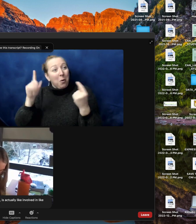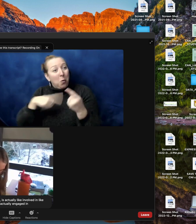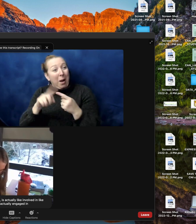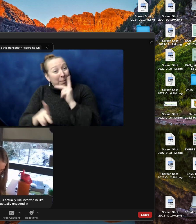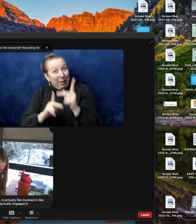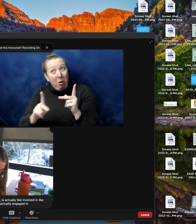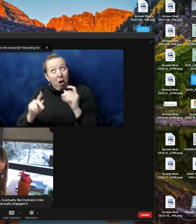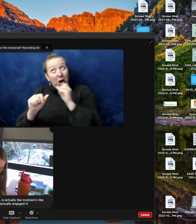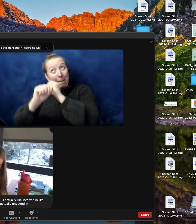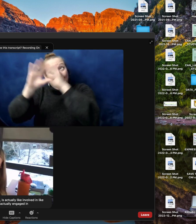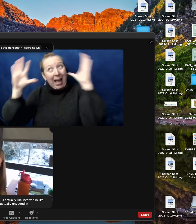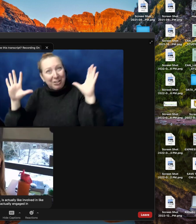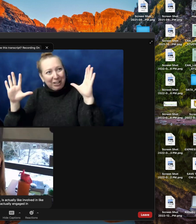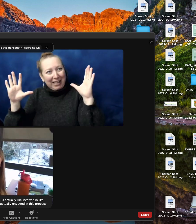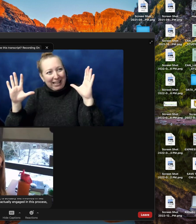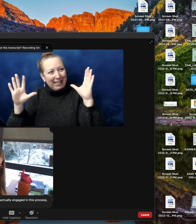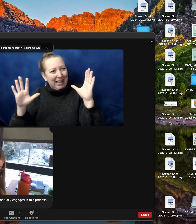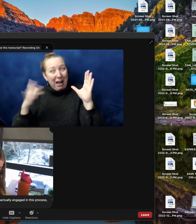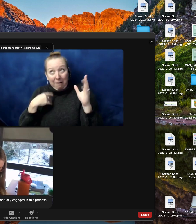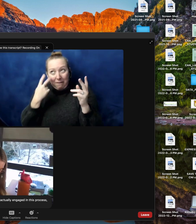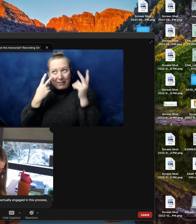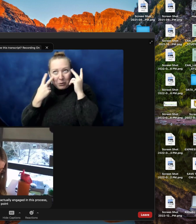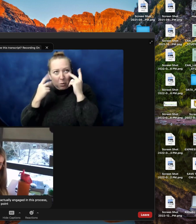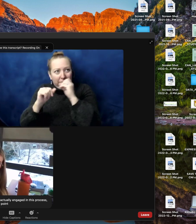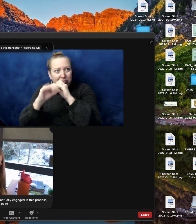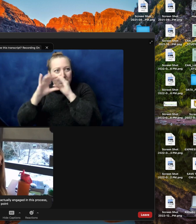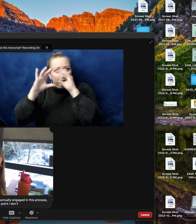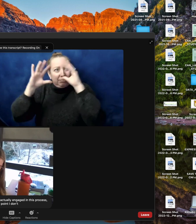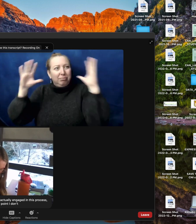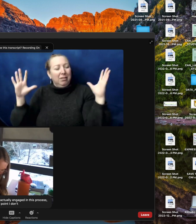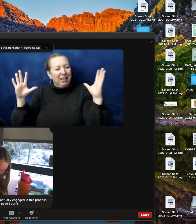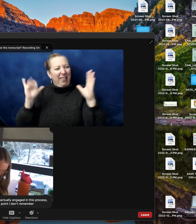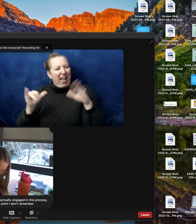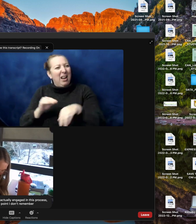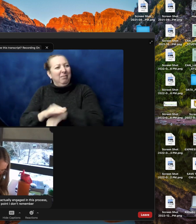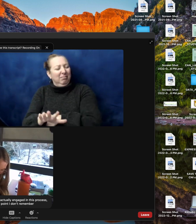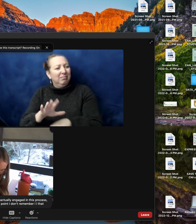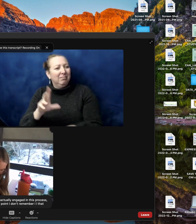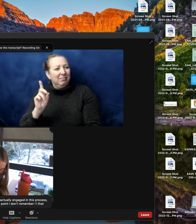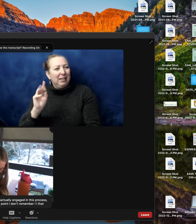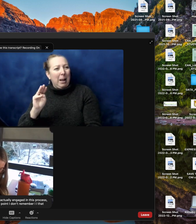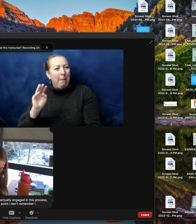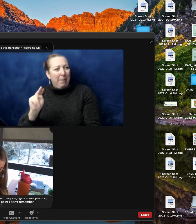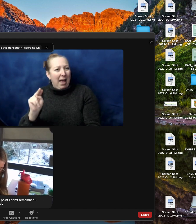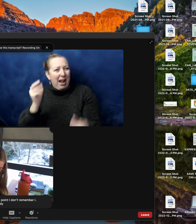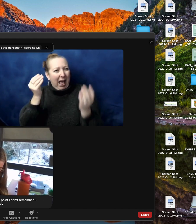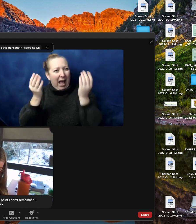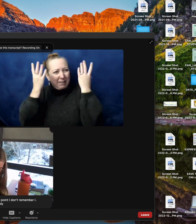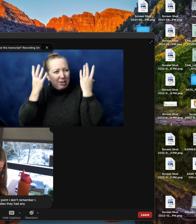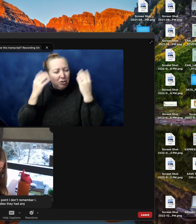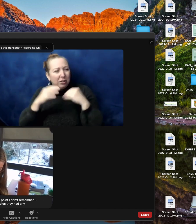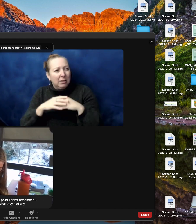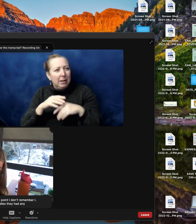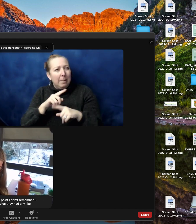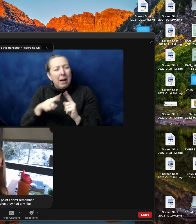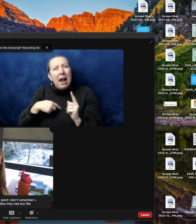process. But that's a good point. I don't remember that if those studies they have any